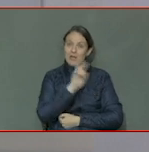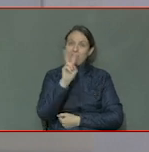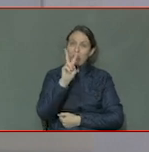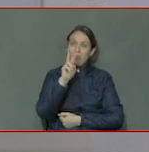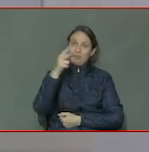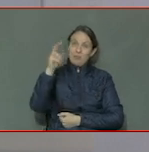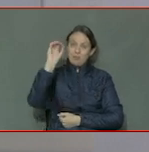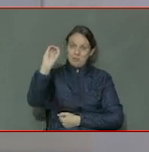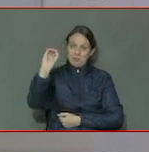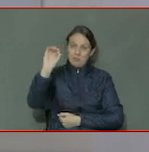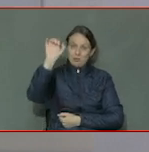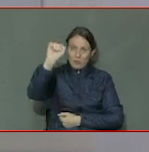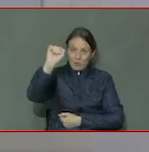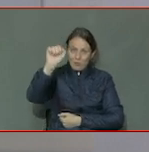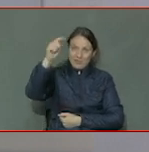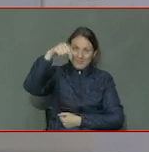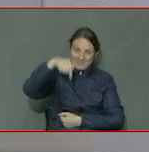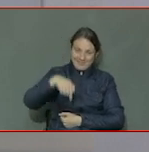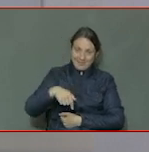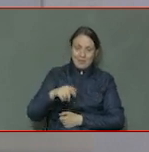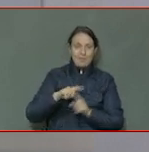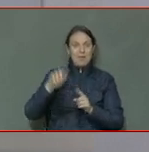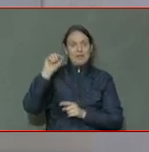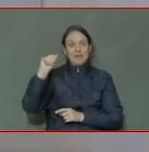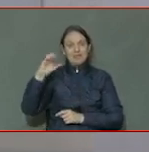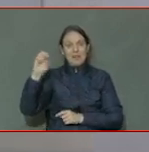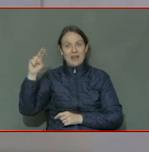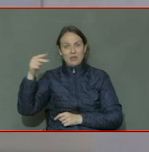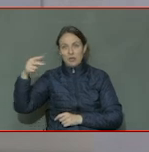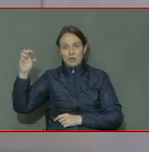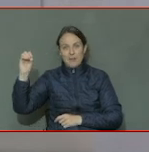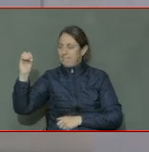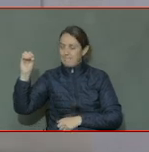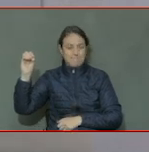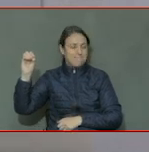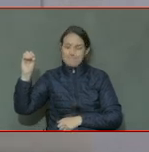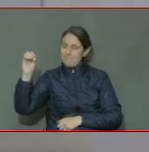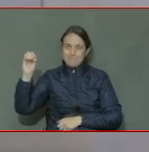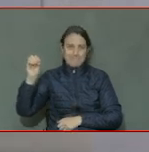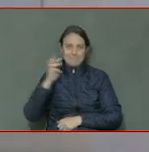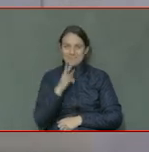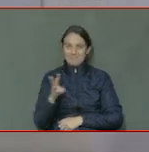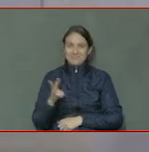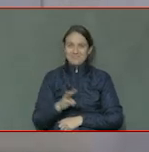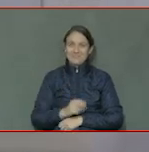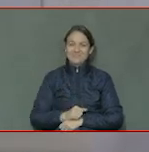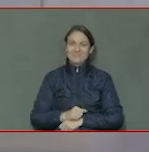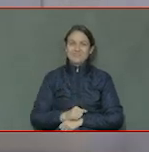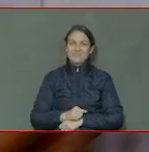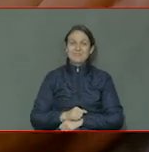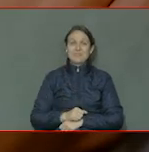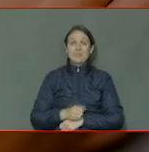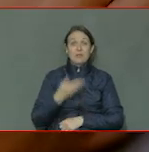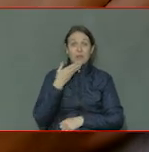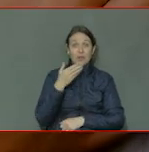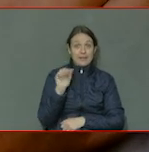come down. But the acceleration is not 0. Okay, so now I must just choose acceleration. The answer is